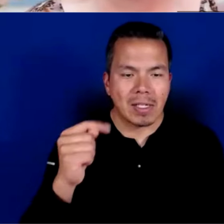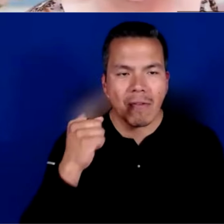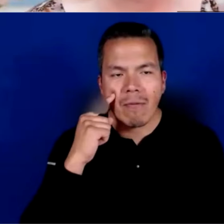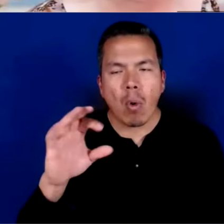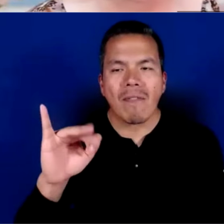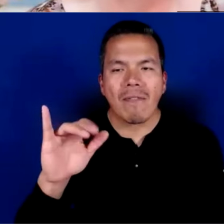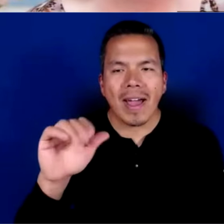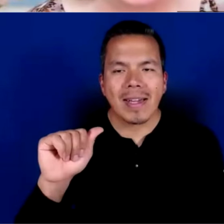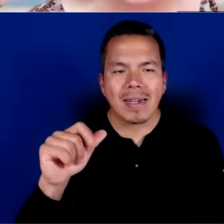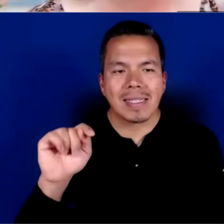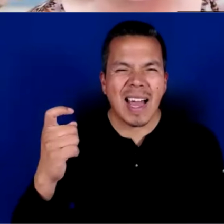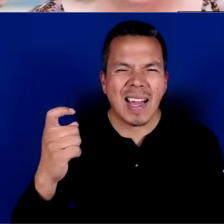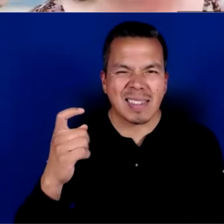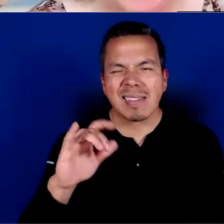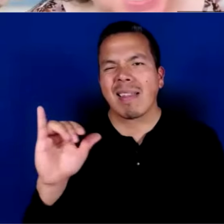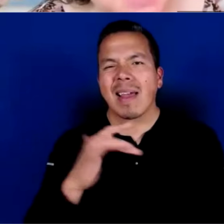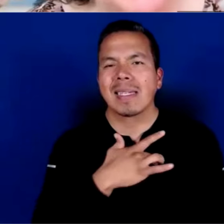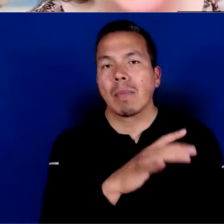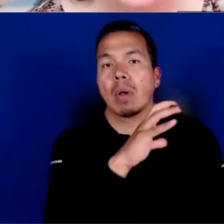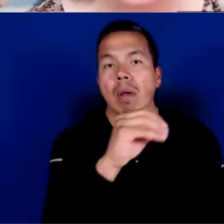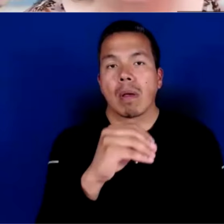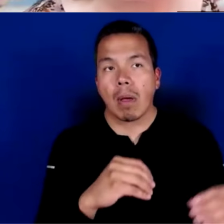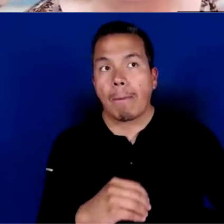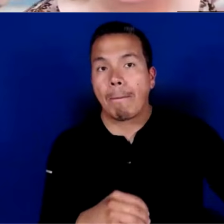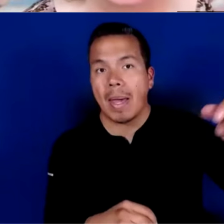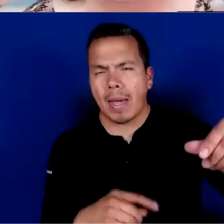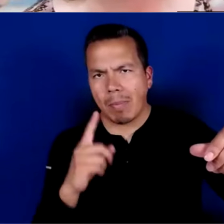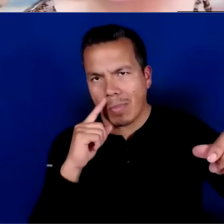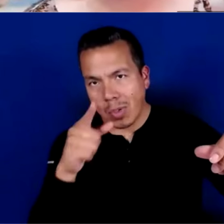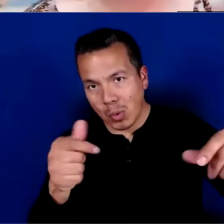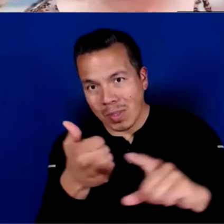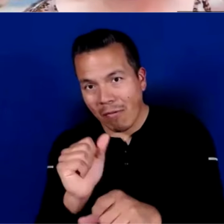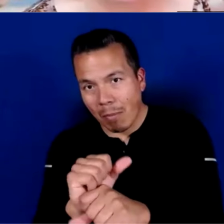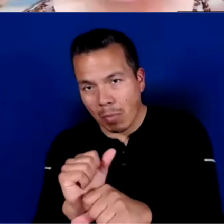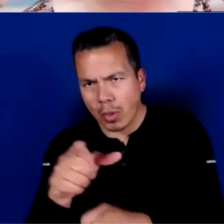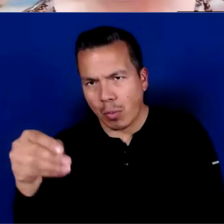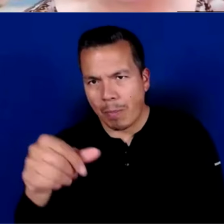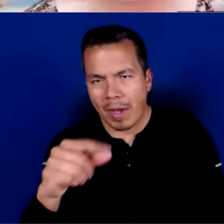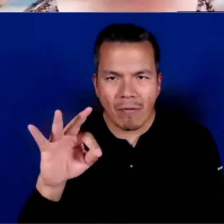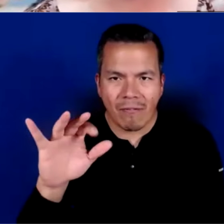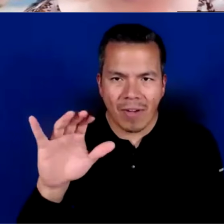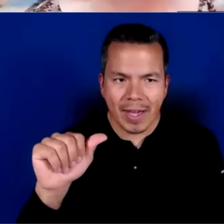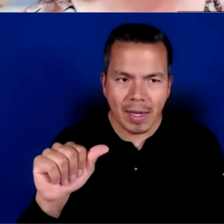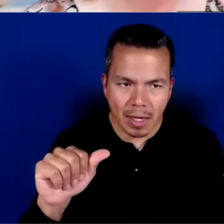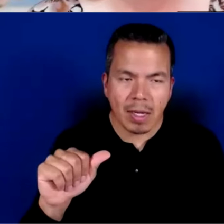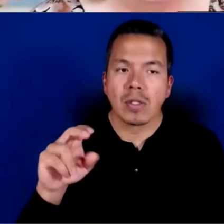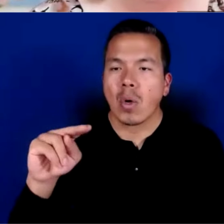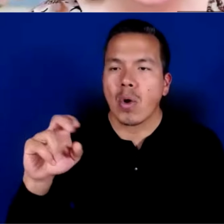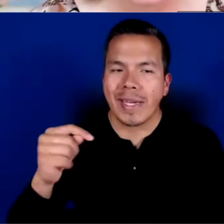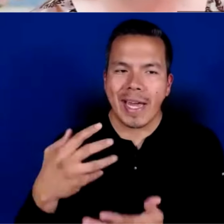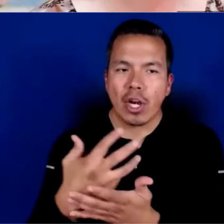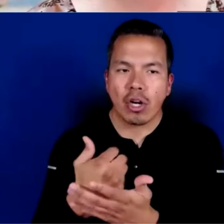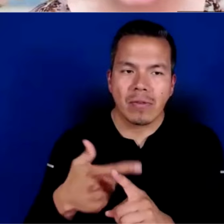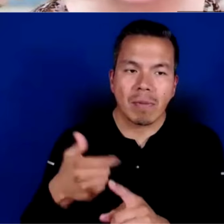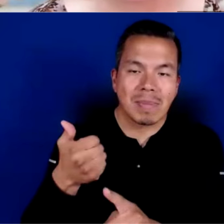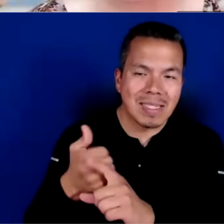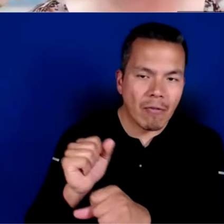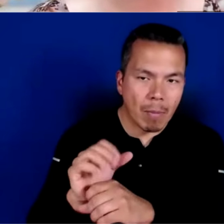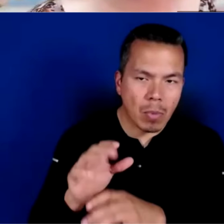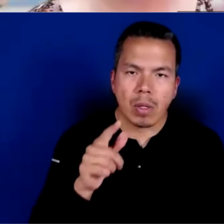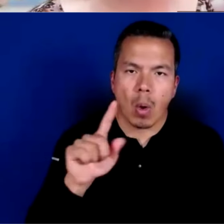an employer would normally pay, but that you're paying because you're self-employed, and they use net earnings from self-employment only for people